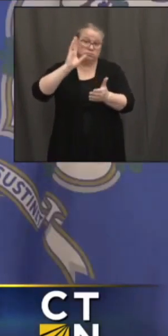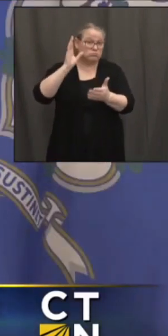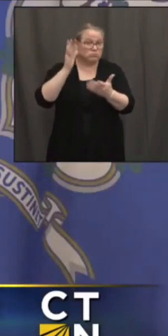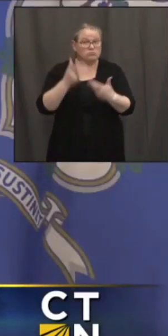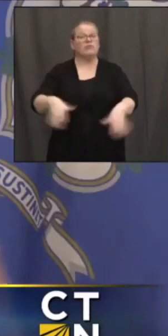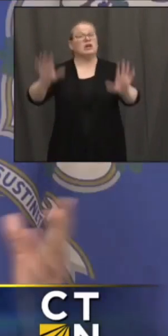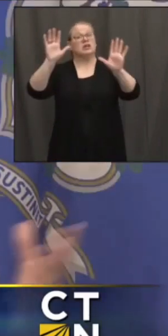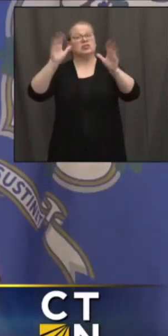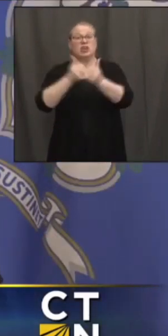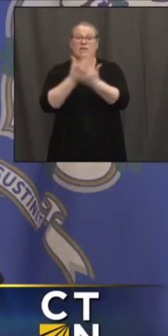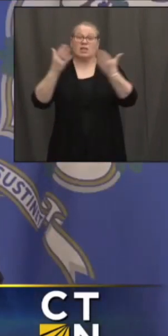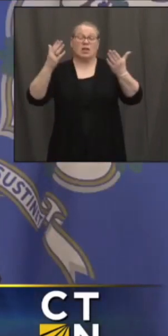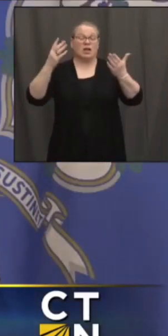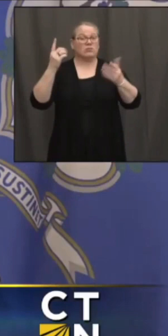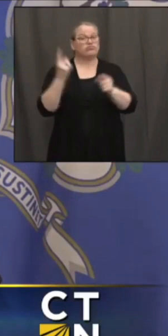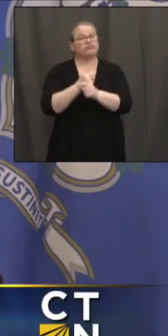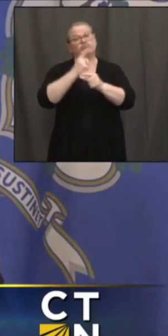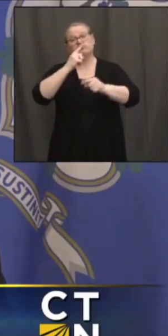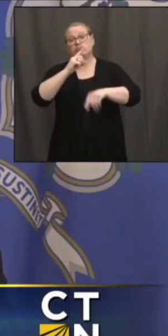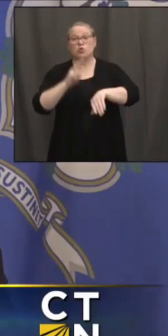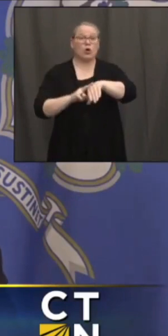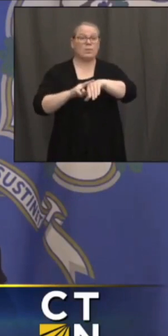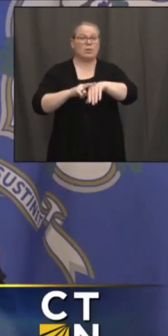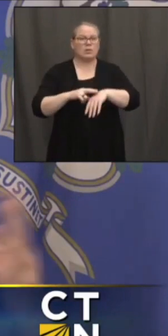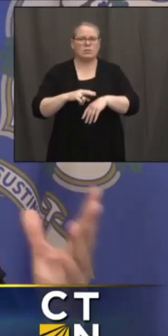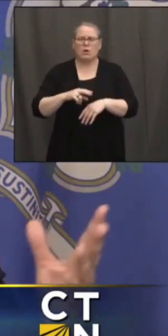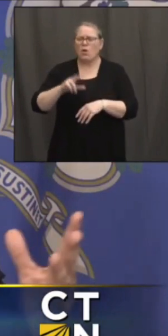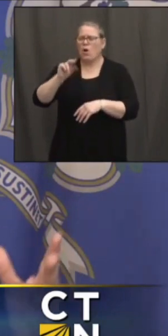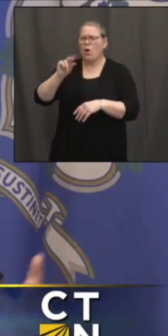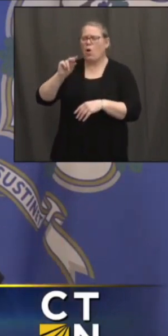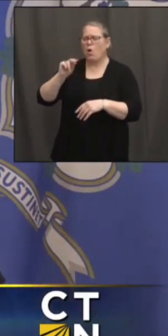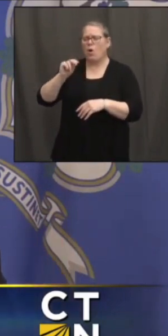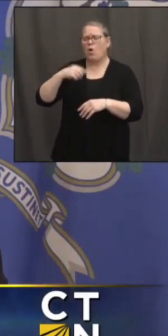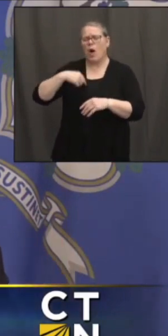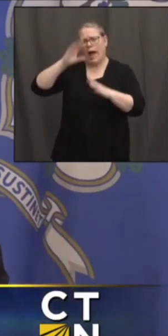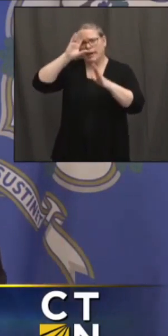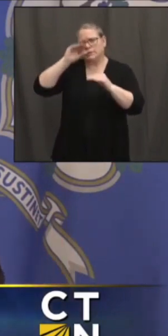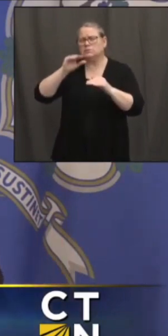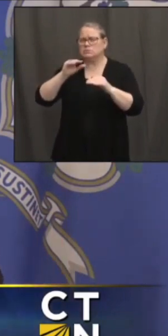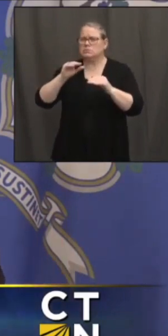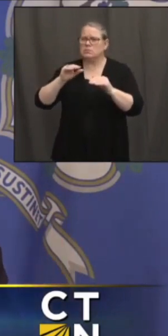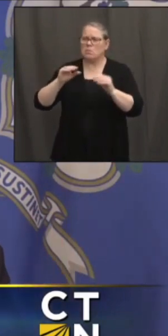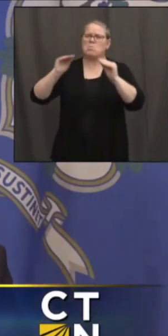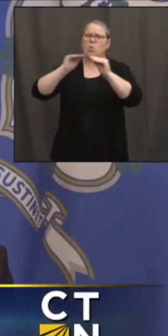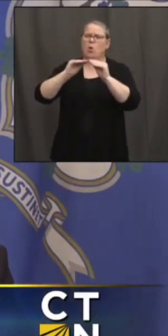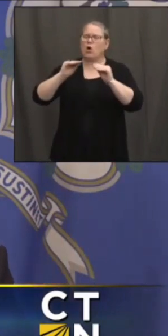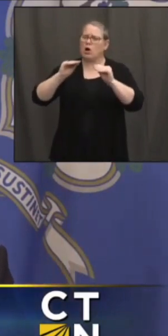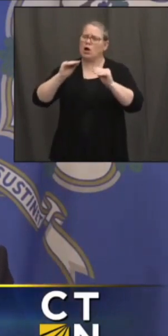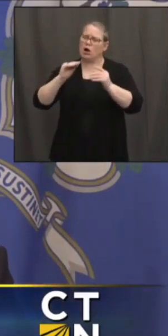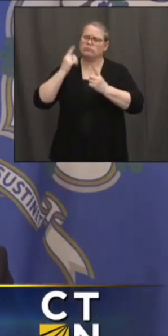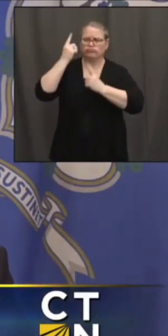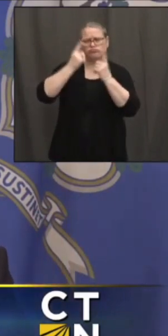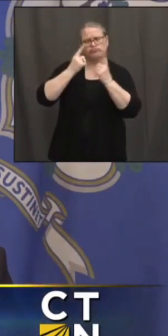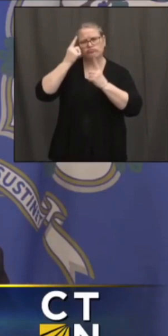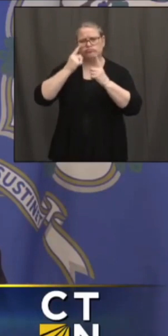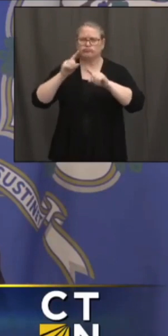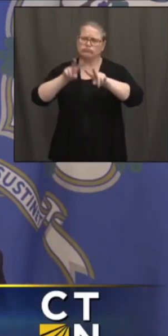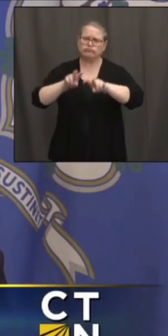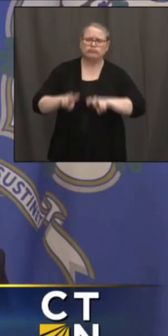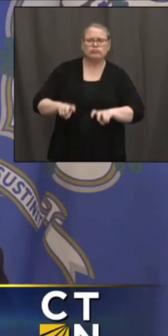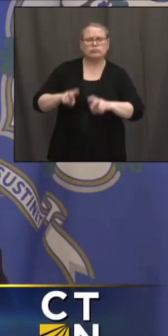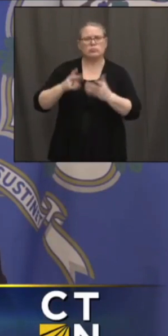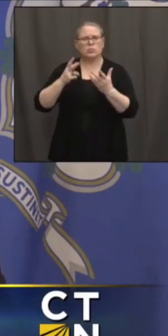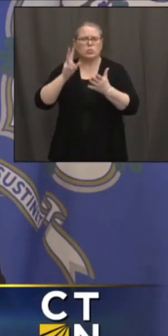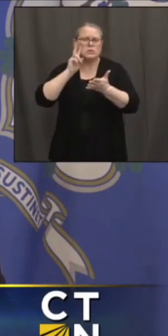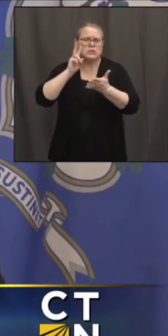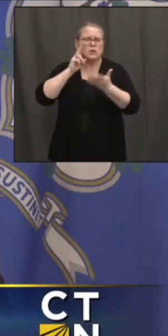assume April 1 or something, legislature will still be in session. We'll have a look at the lay of the land. We'll see where we are in positivity, see how